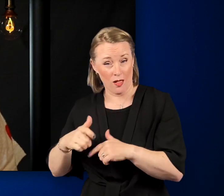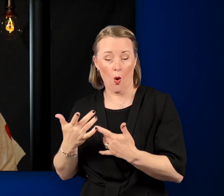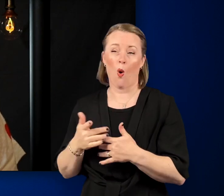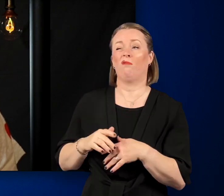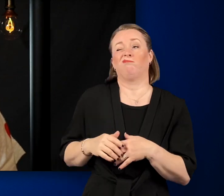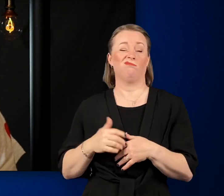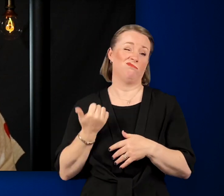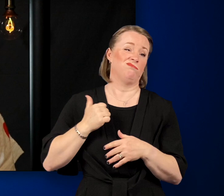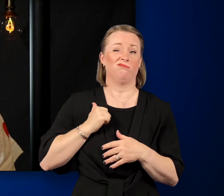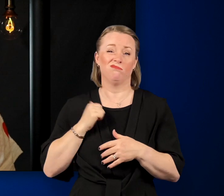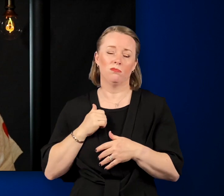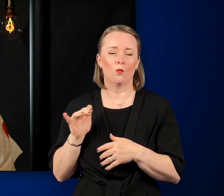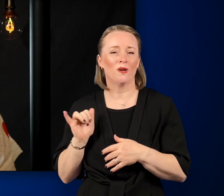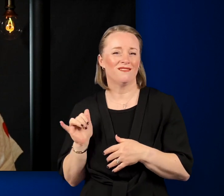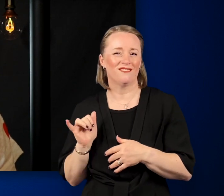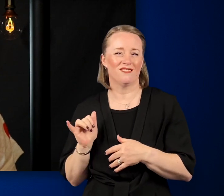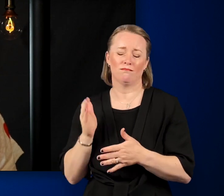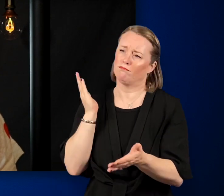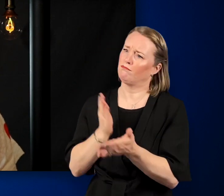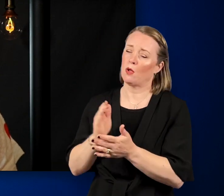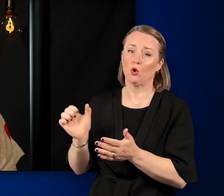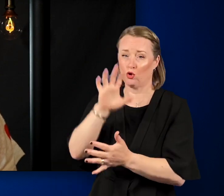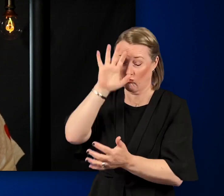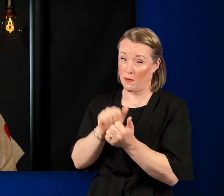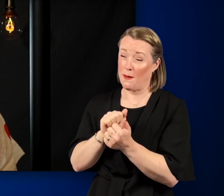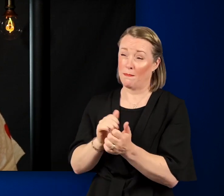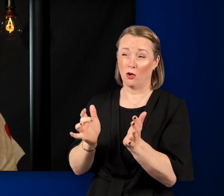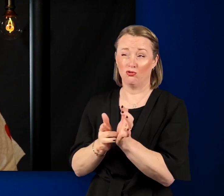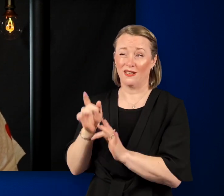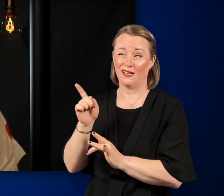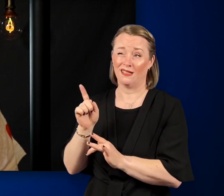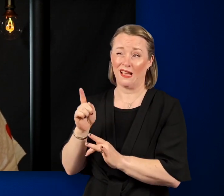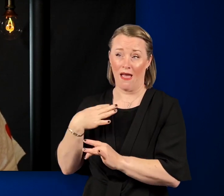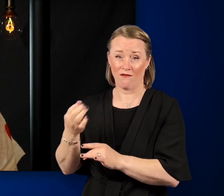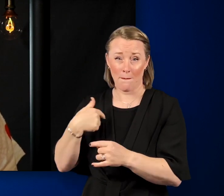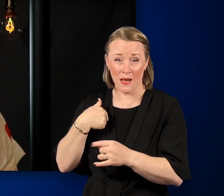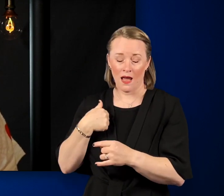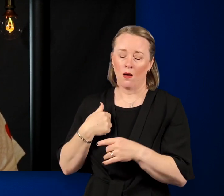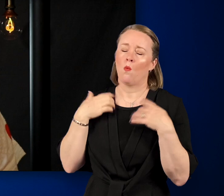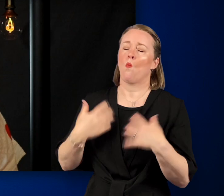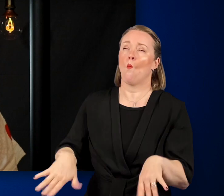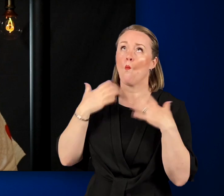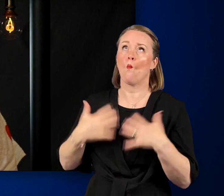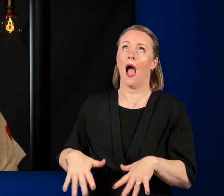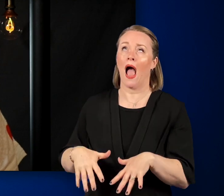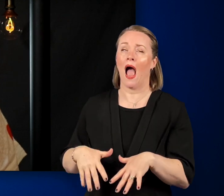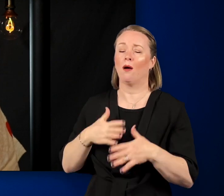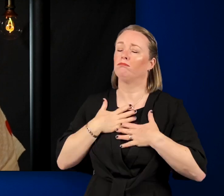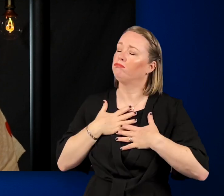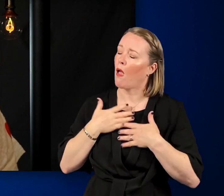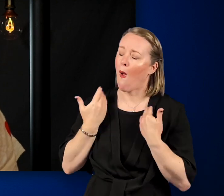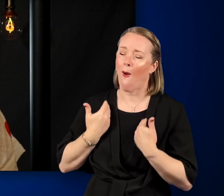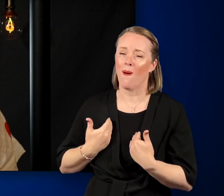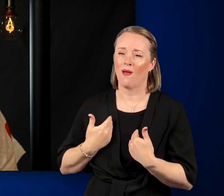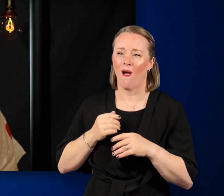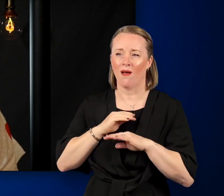the cost of that meal, because that is what saves us from being proud or self-sufficient or self-righteous. It